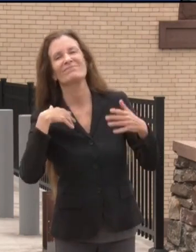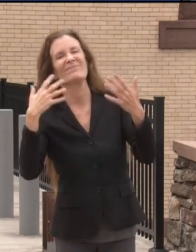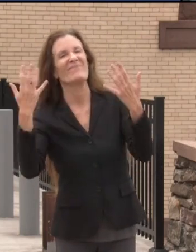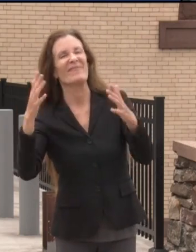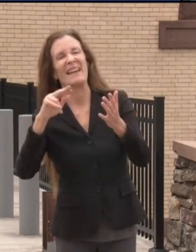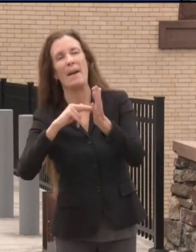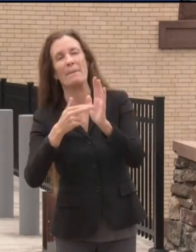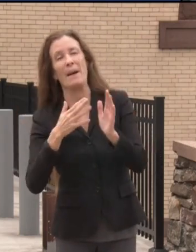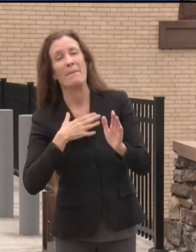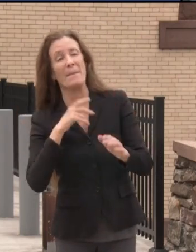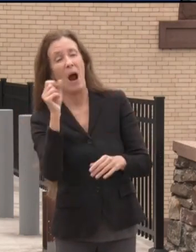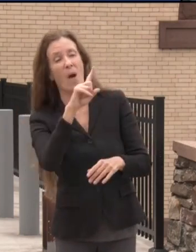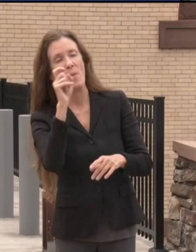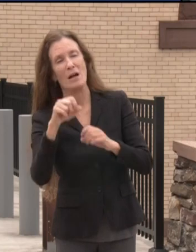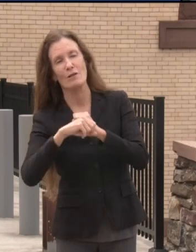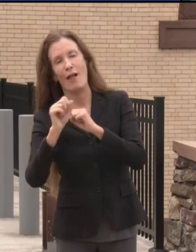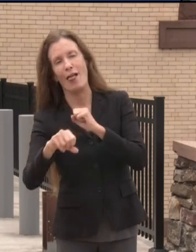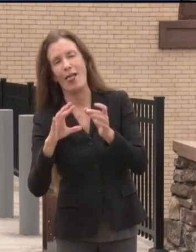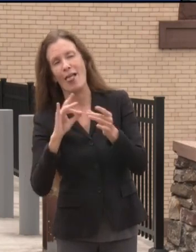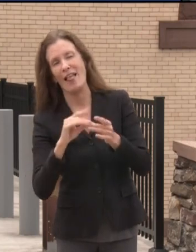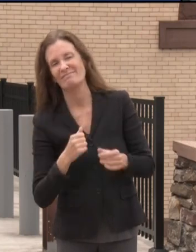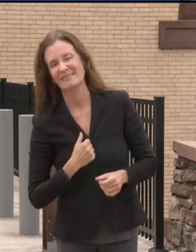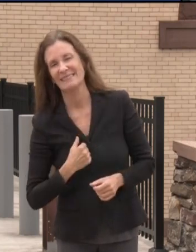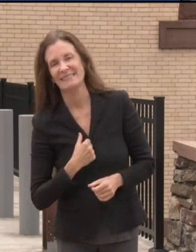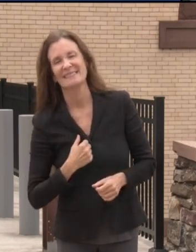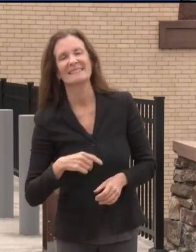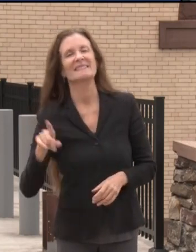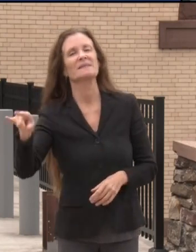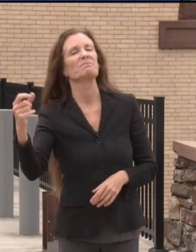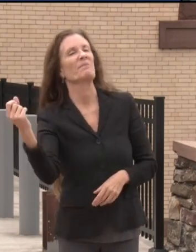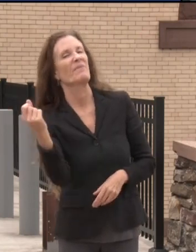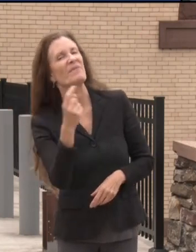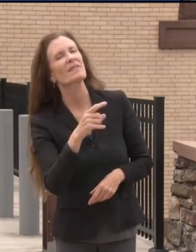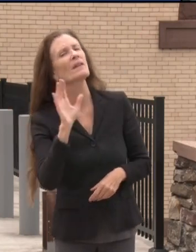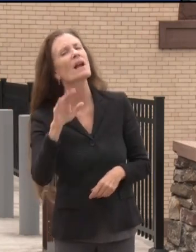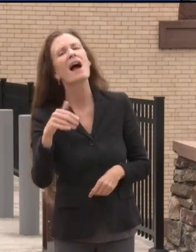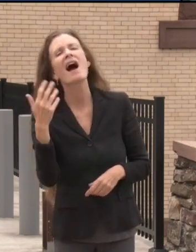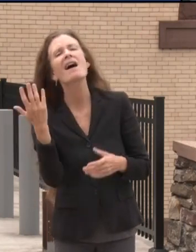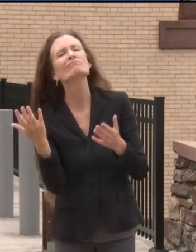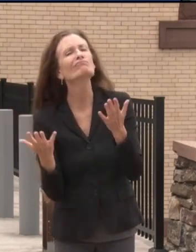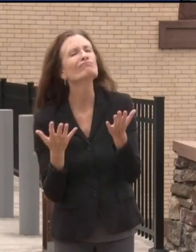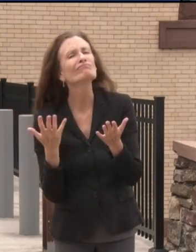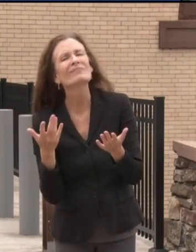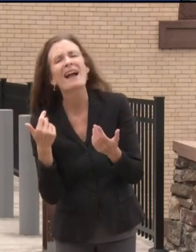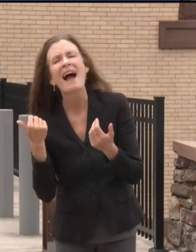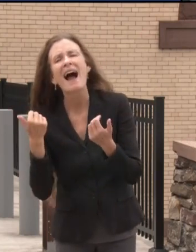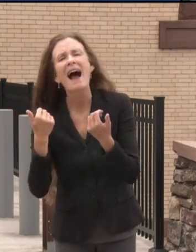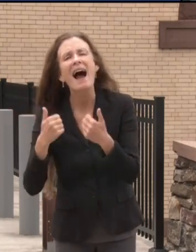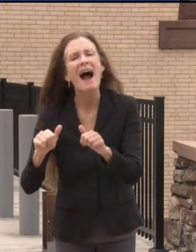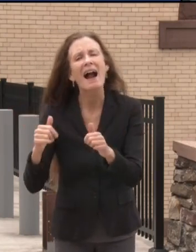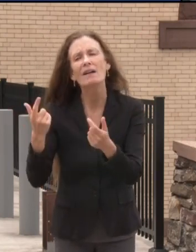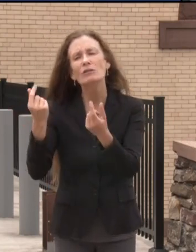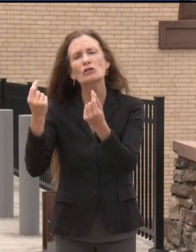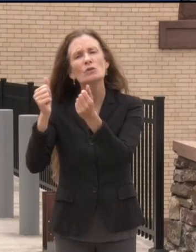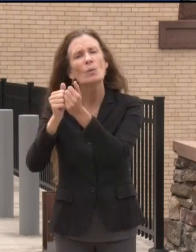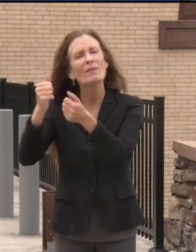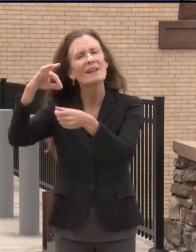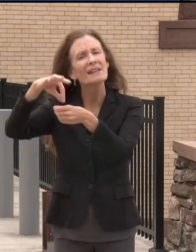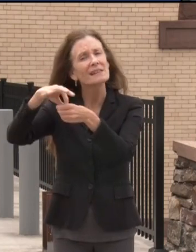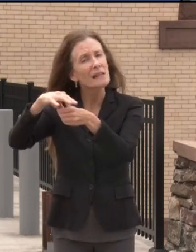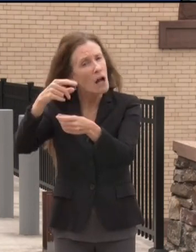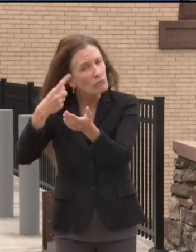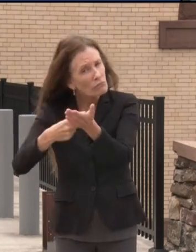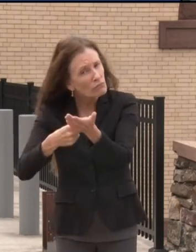then. Any progress with election talks, and how confident are you that if changes are made to the process,